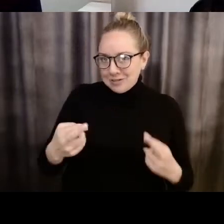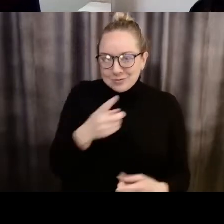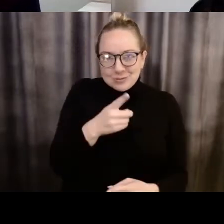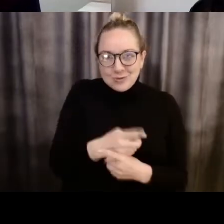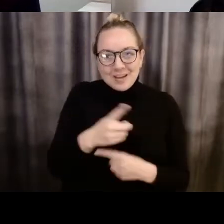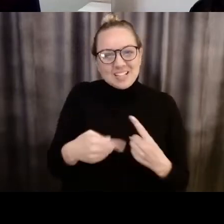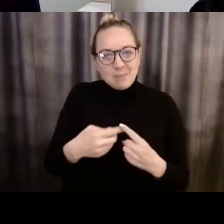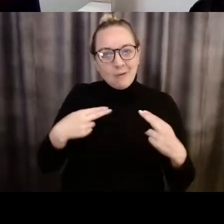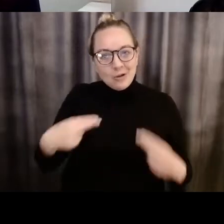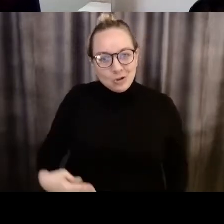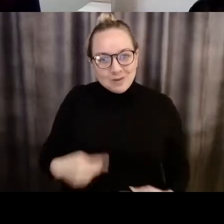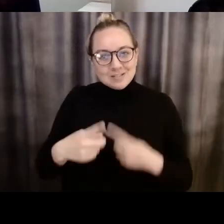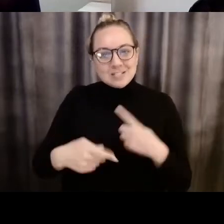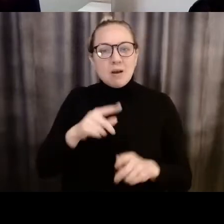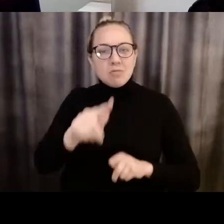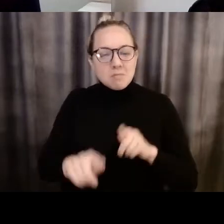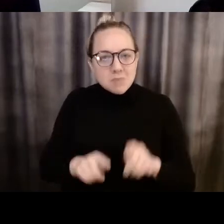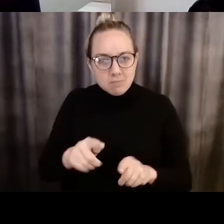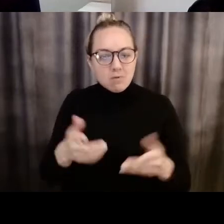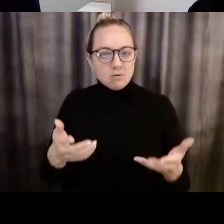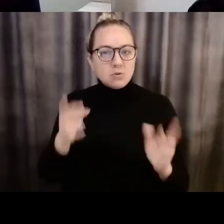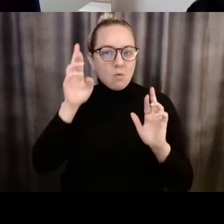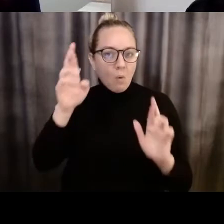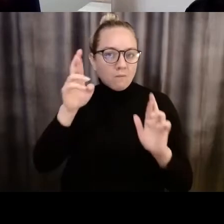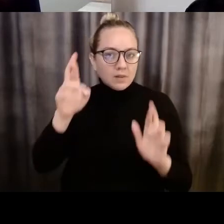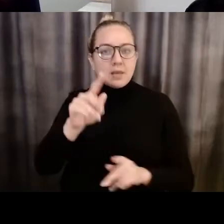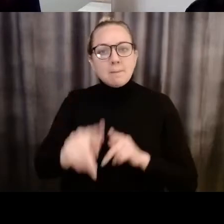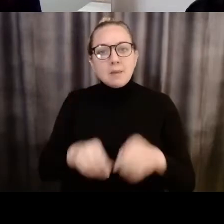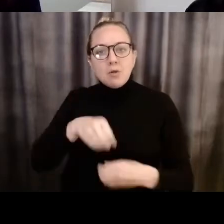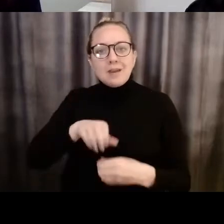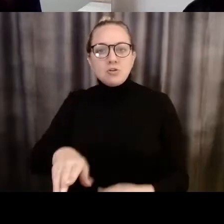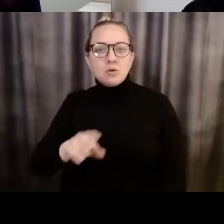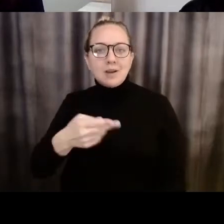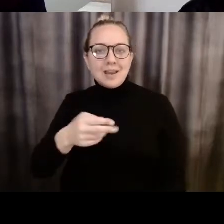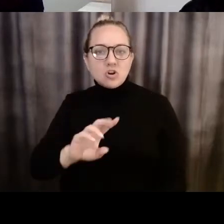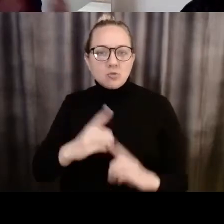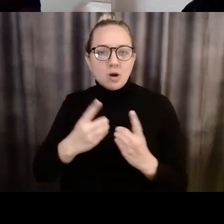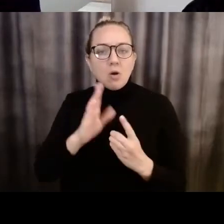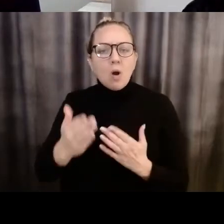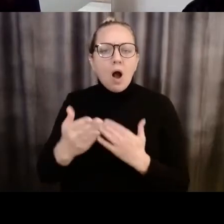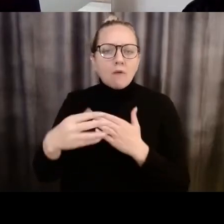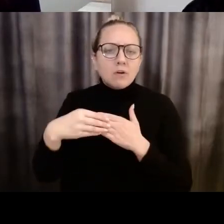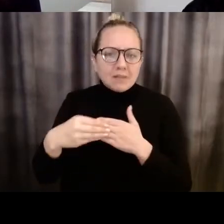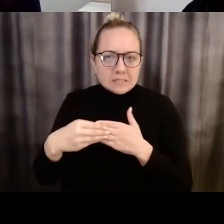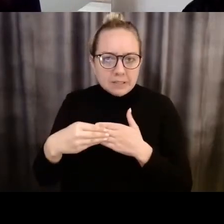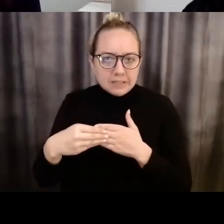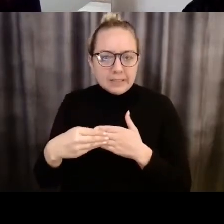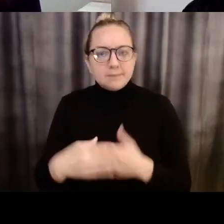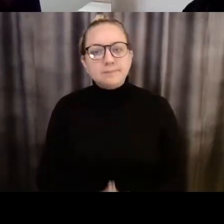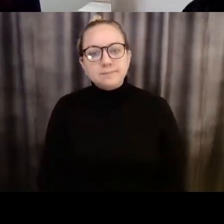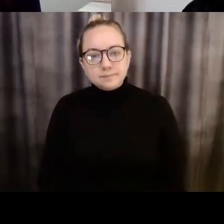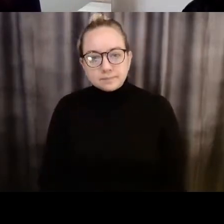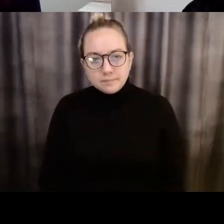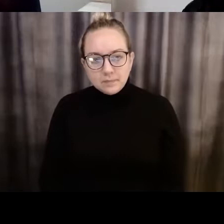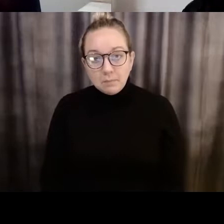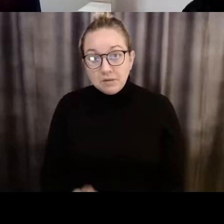human resources department will offer some flexibility. I think nobody has ever been through anything like